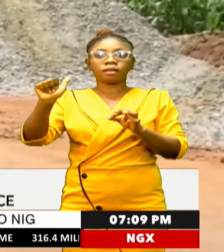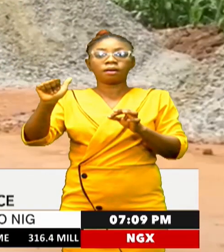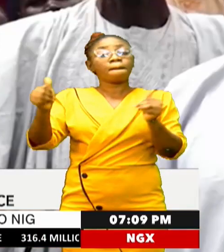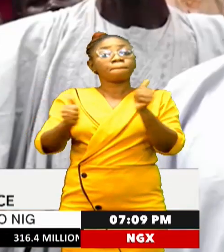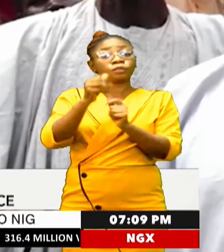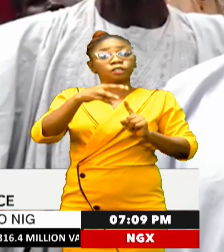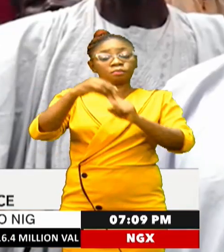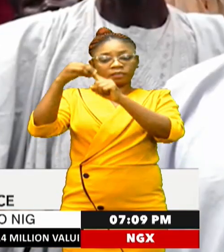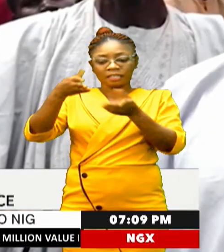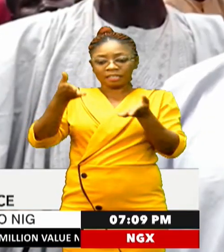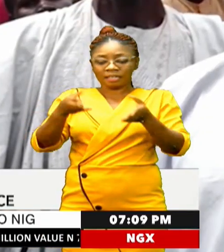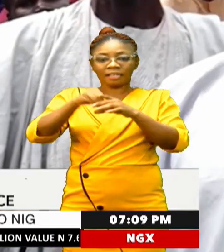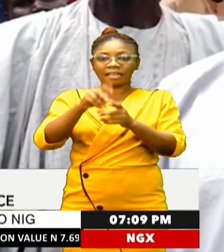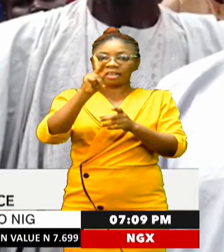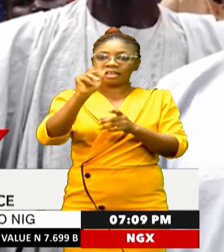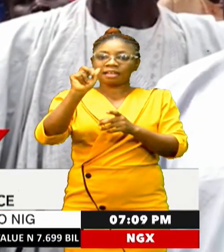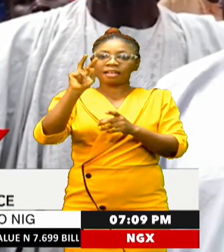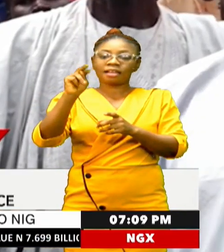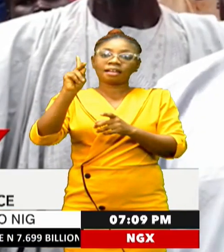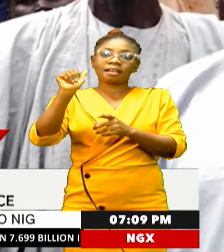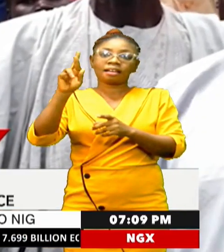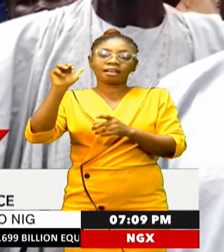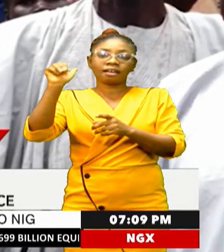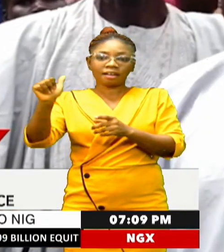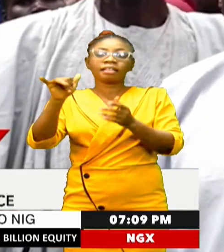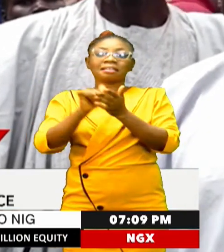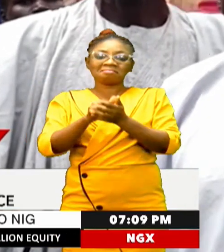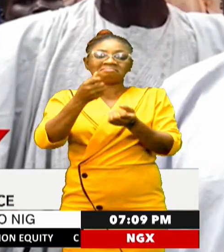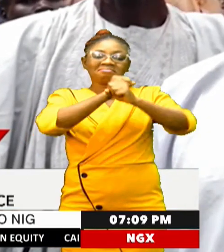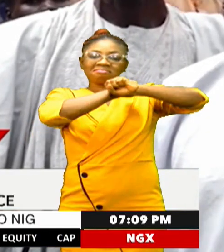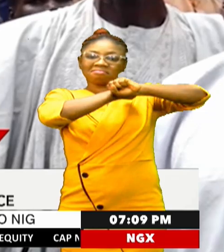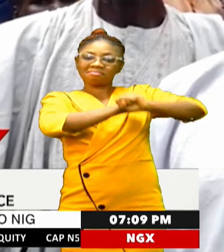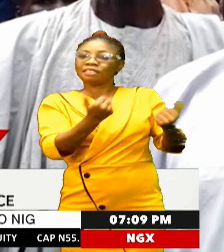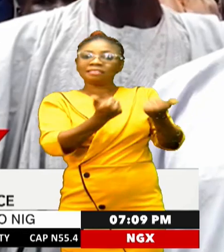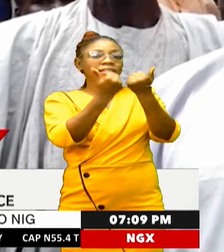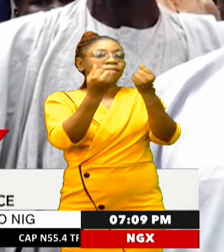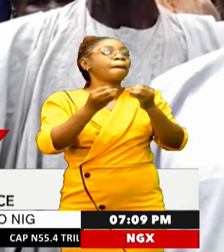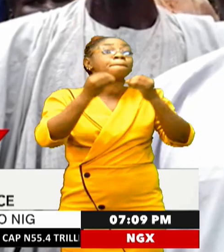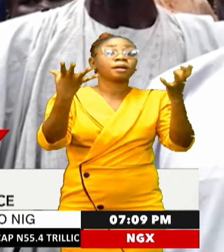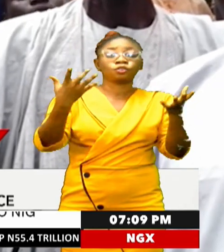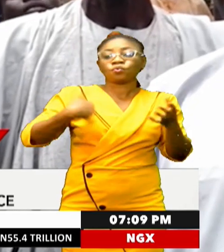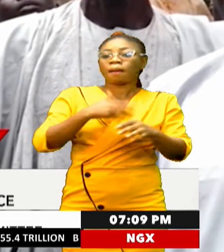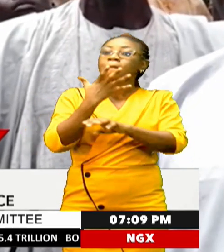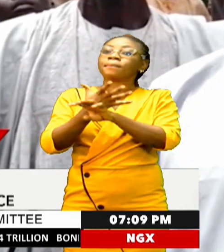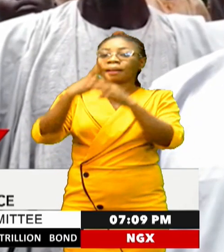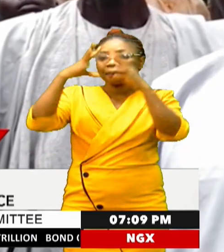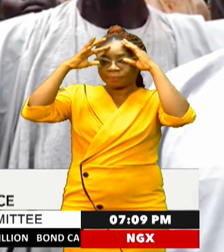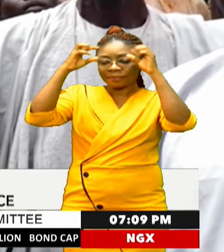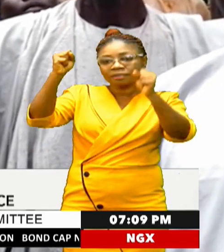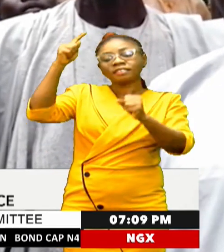especially here in Kankara, it's one of the endemic areas of insecurity. So we are appealing to President Bola Ahmed